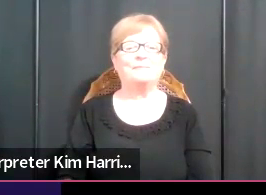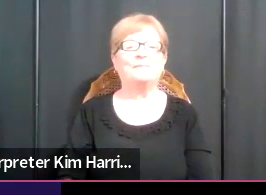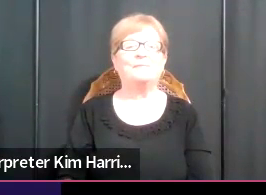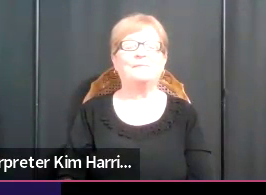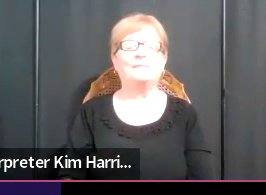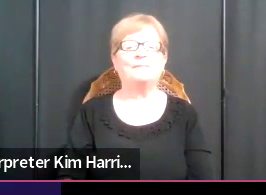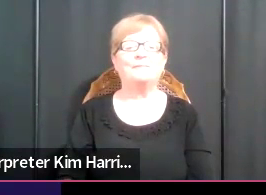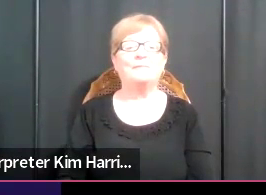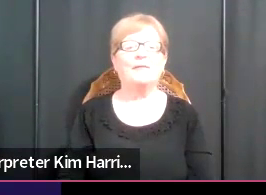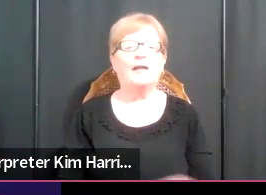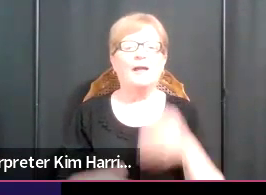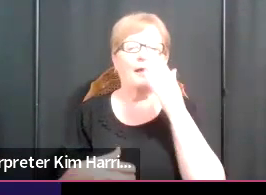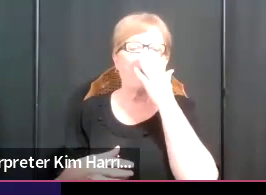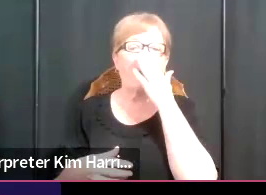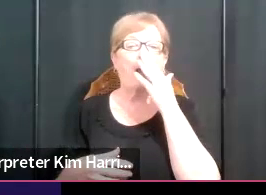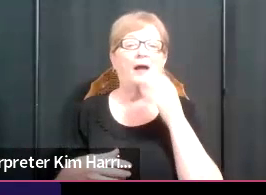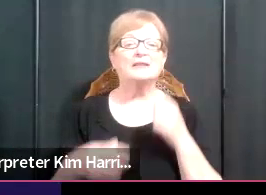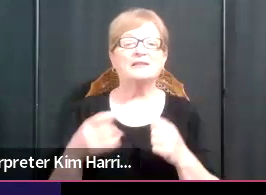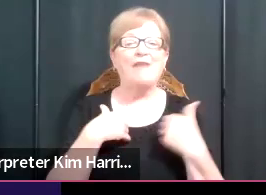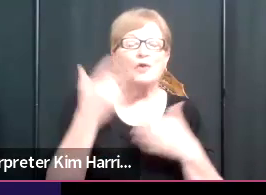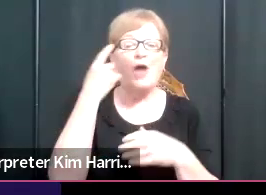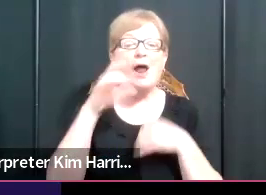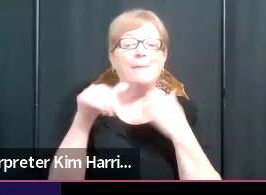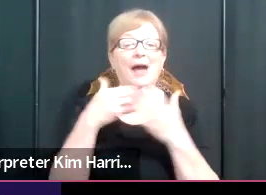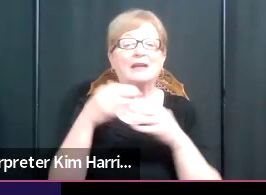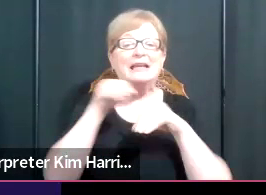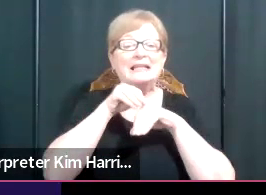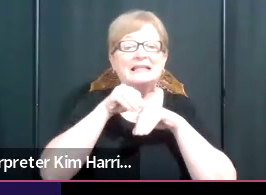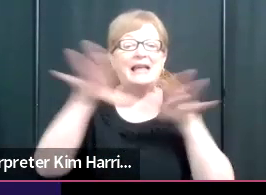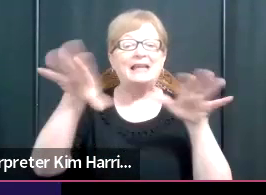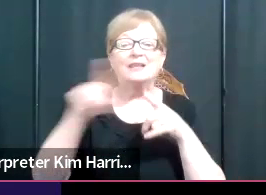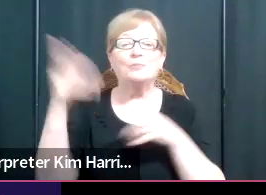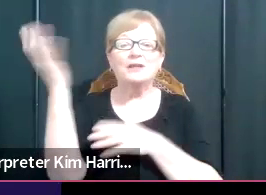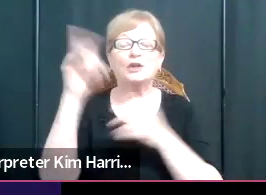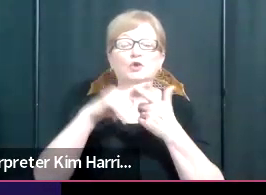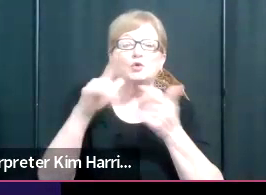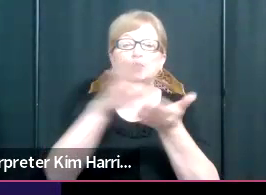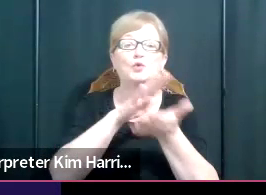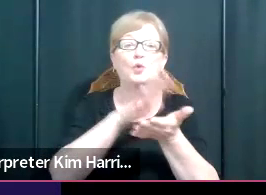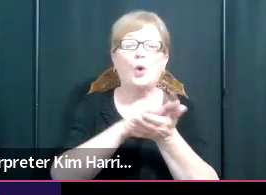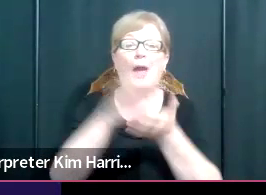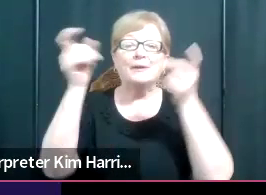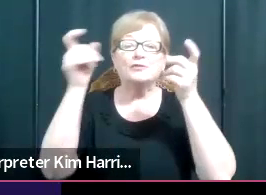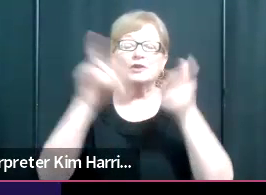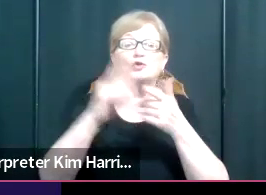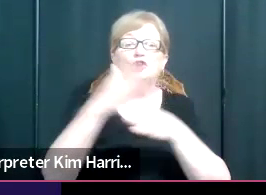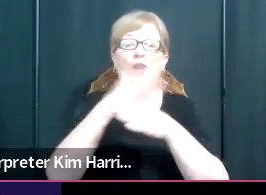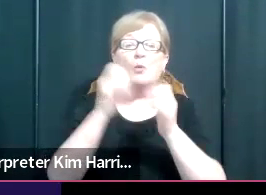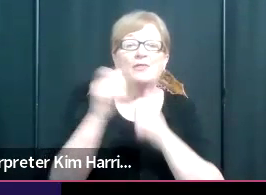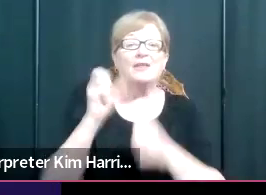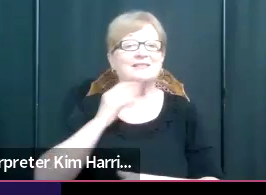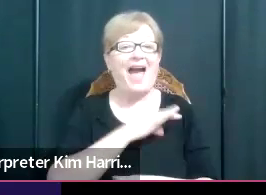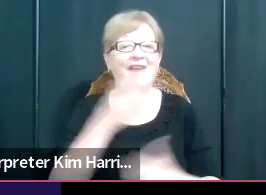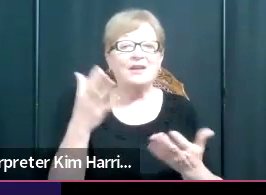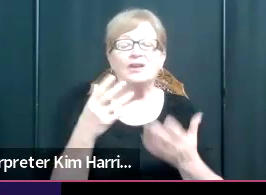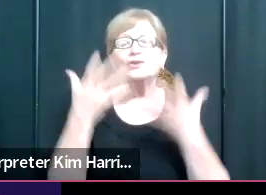There is a question from Marcia. It says, have you thought about sending this presentation to school administration for sharing with staff? There's